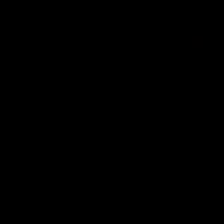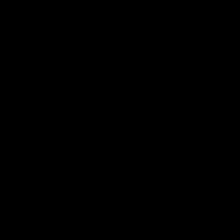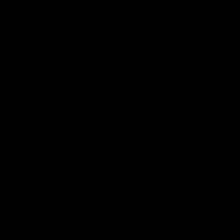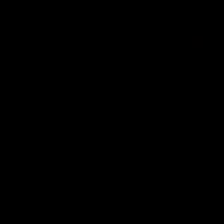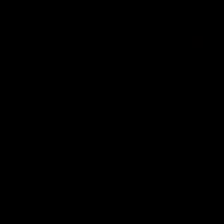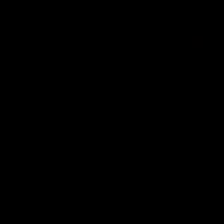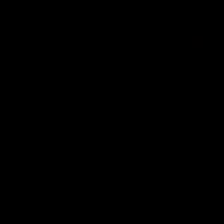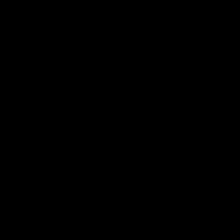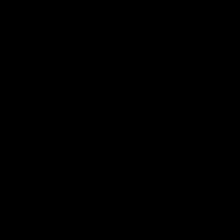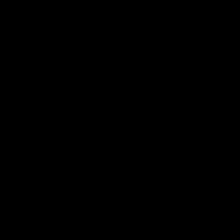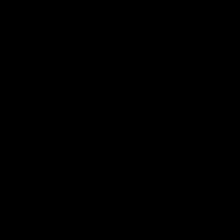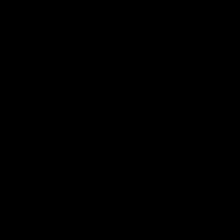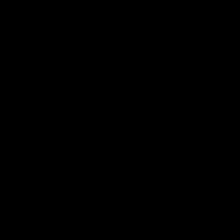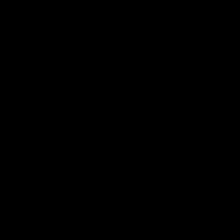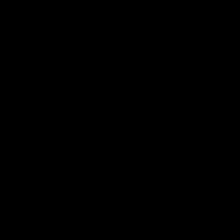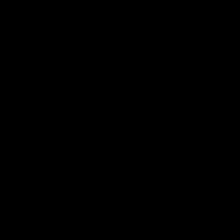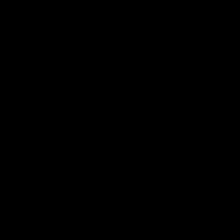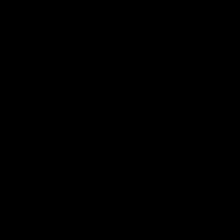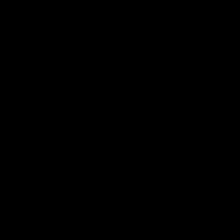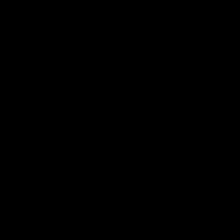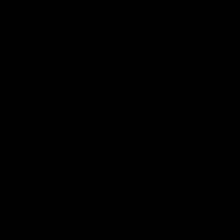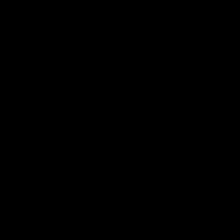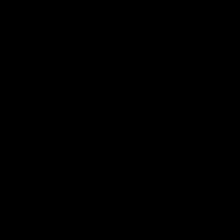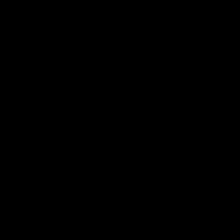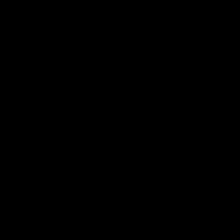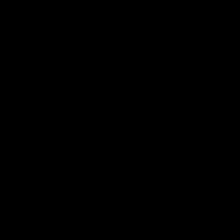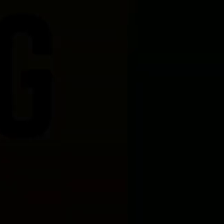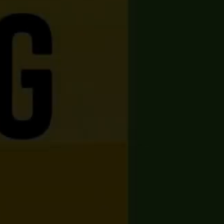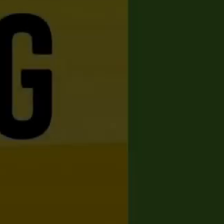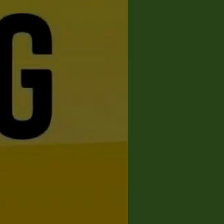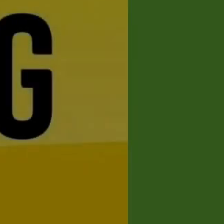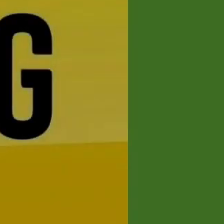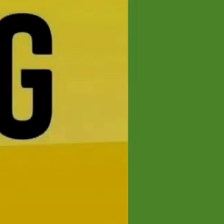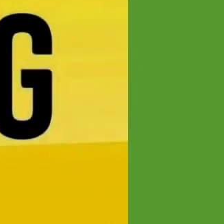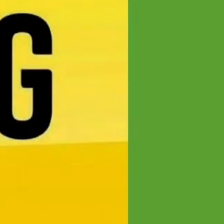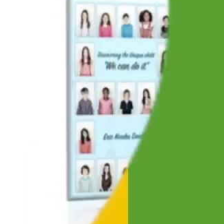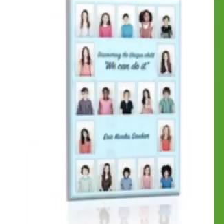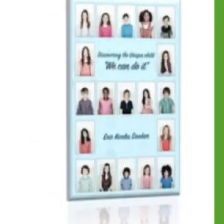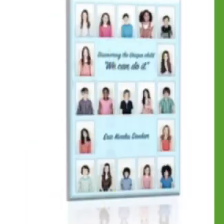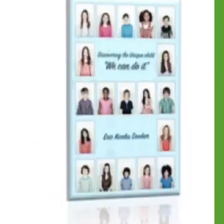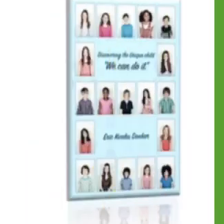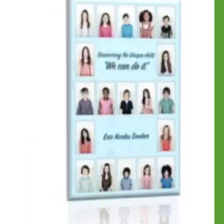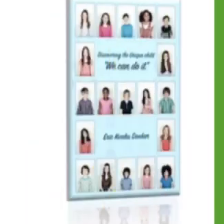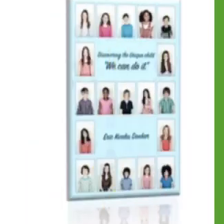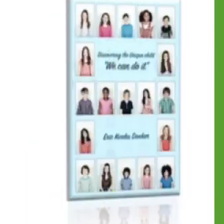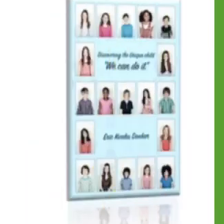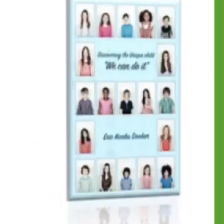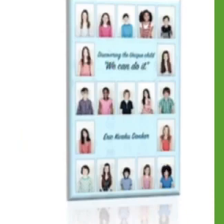visiting Amazon UK to purchase the displayed books to aid our orphanage projects across Africa.